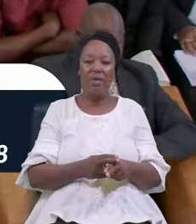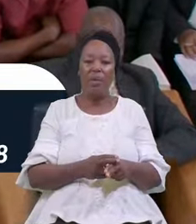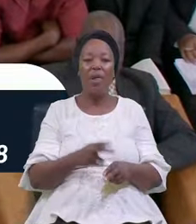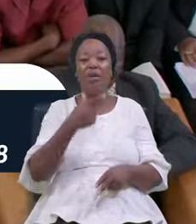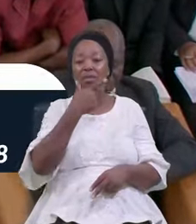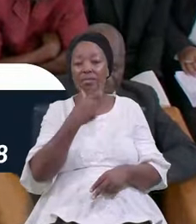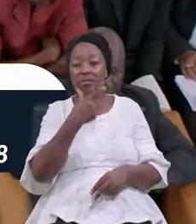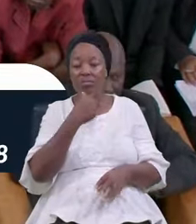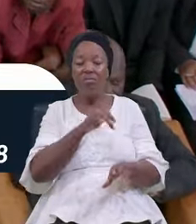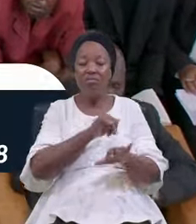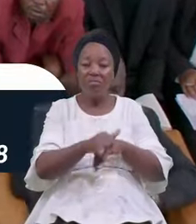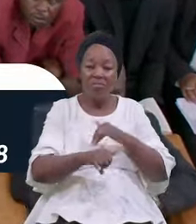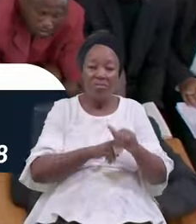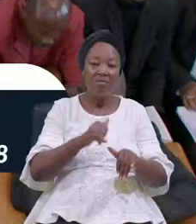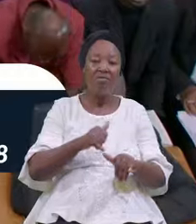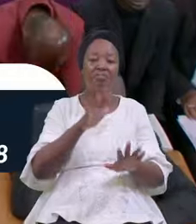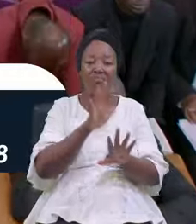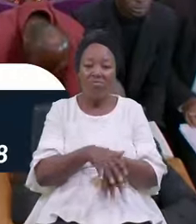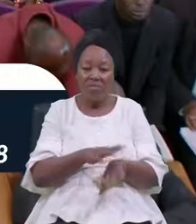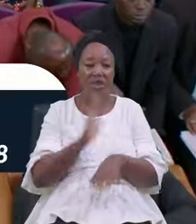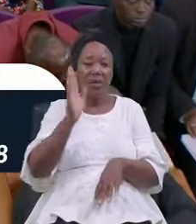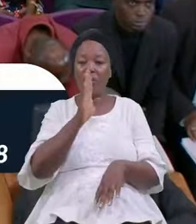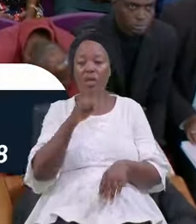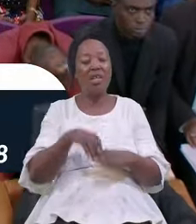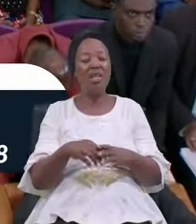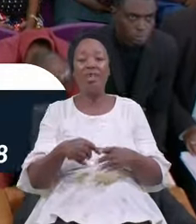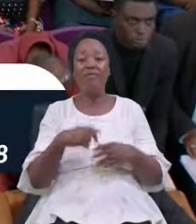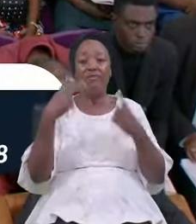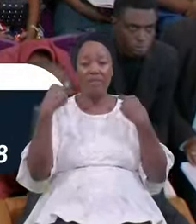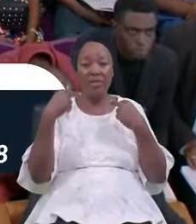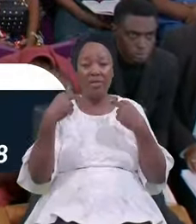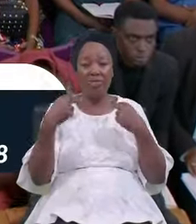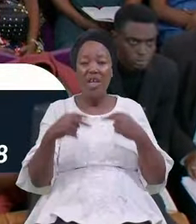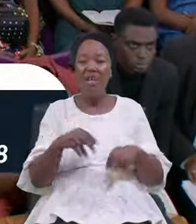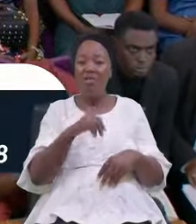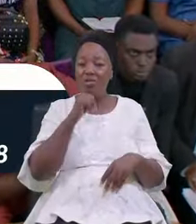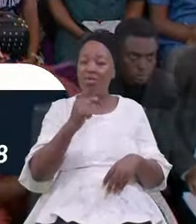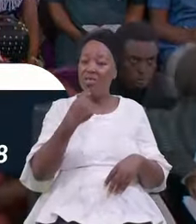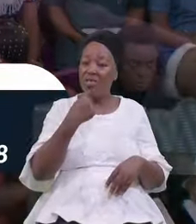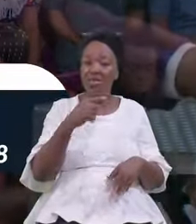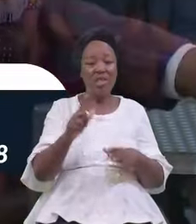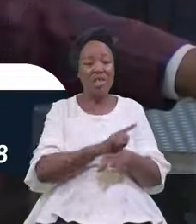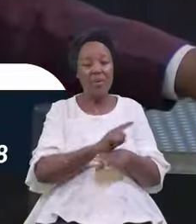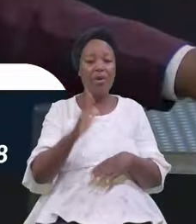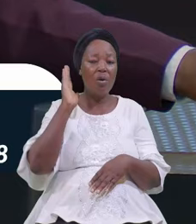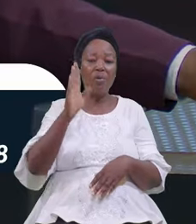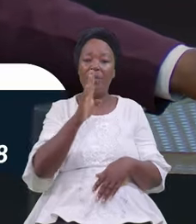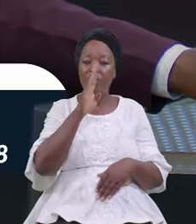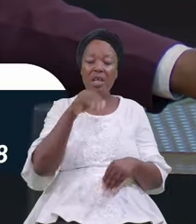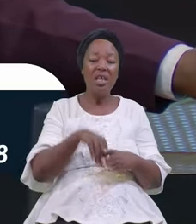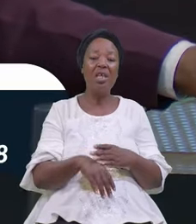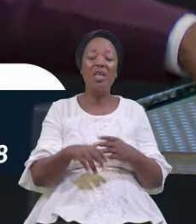Hypocritical labor will be in vain. Shallow labor will be in vain. Superficial labor will be in